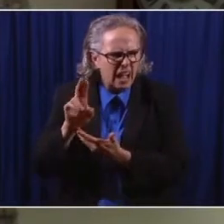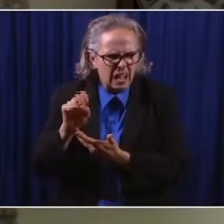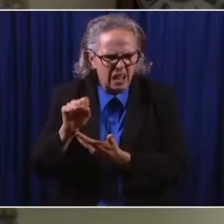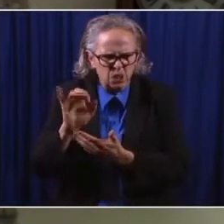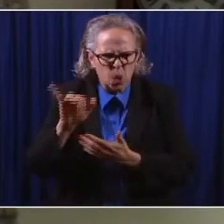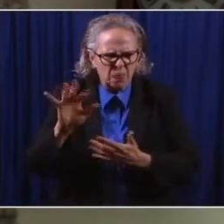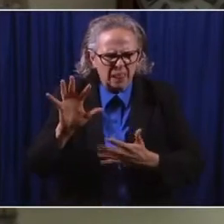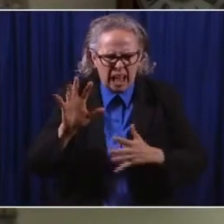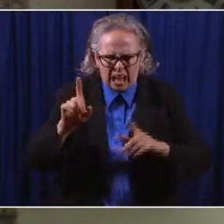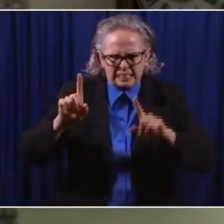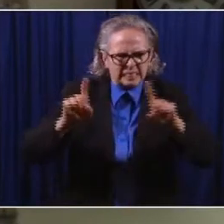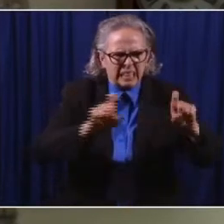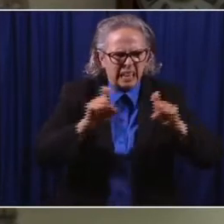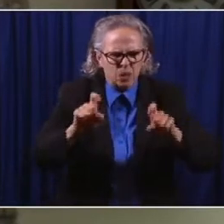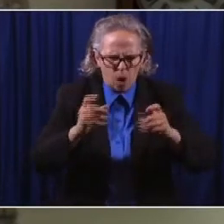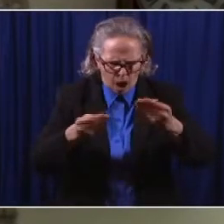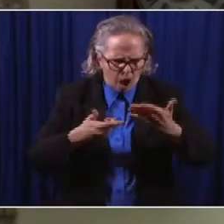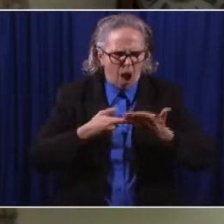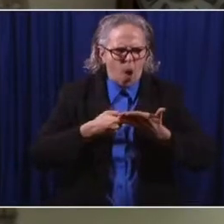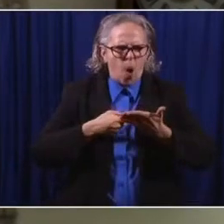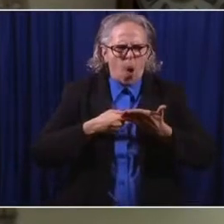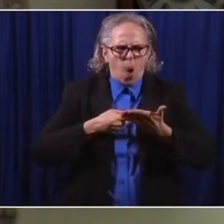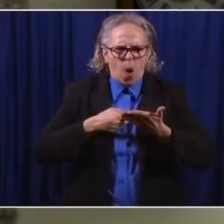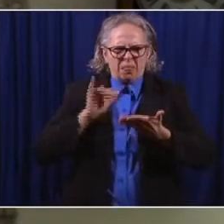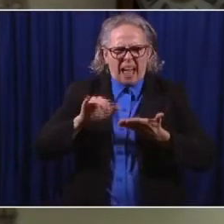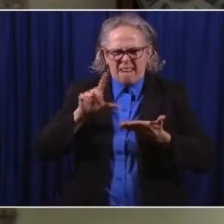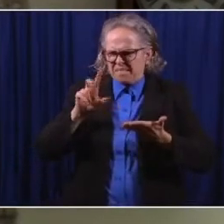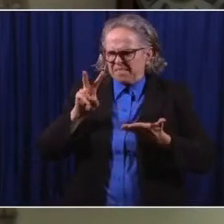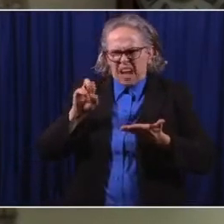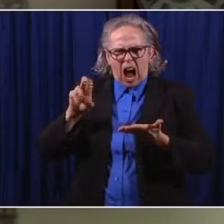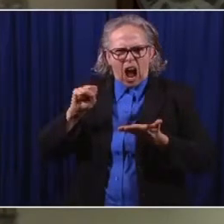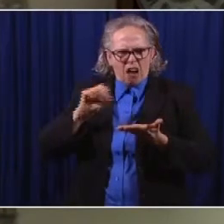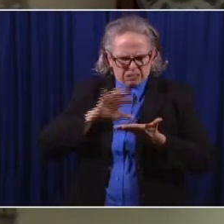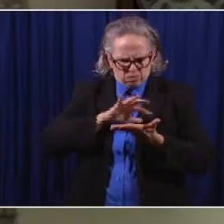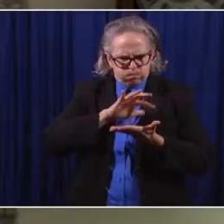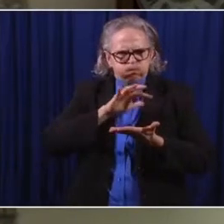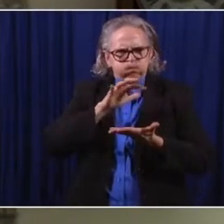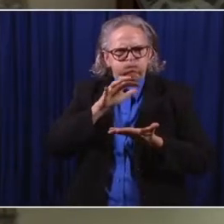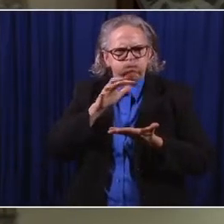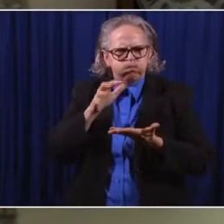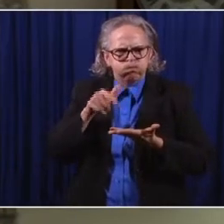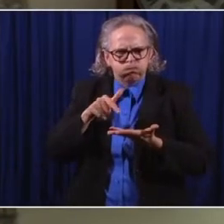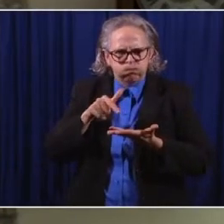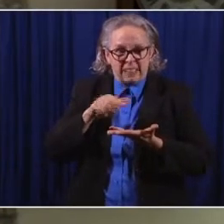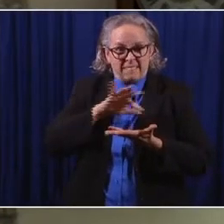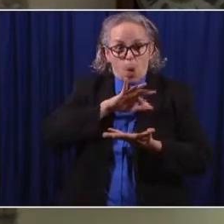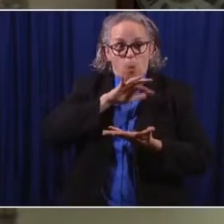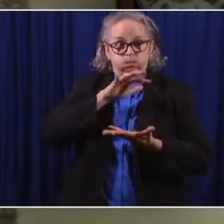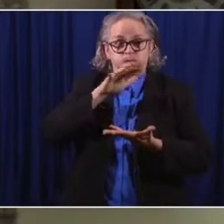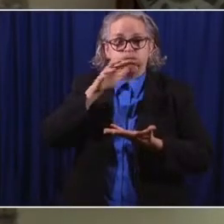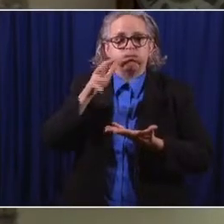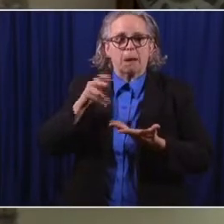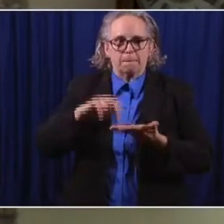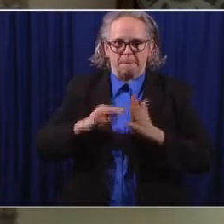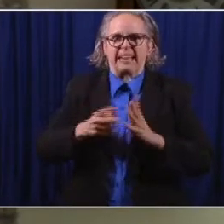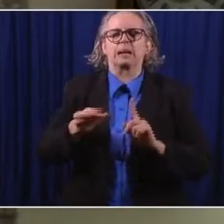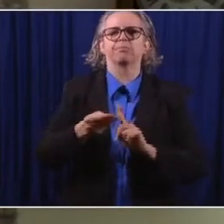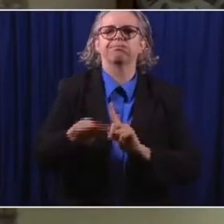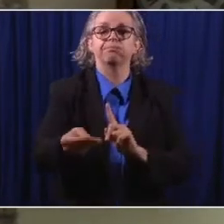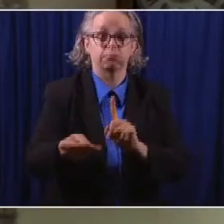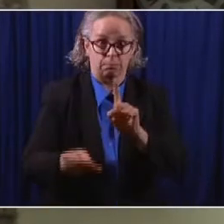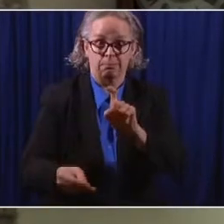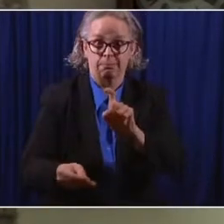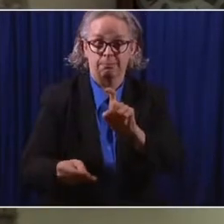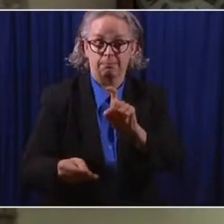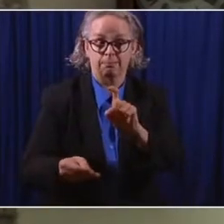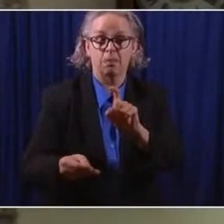virus load is, and then being able to see if it is within the range of where the experts say that person is contagious,